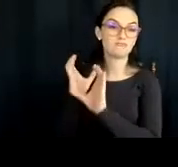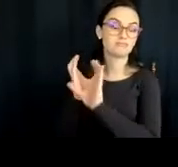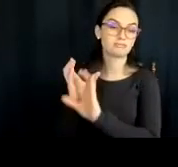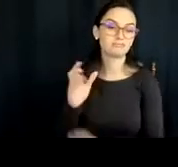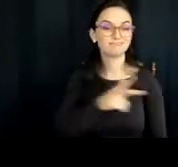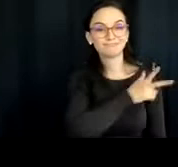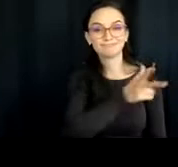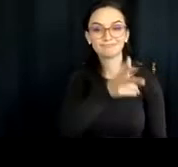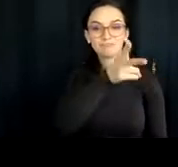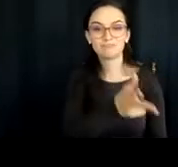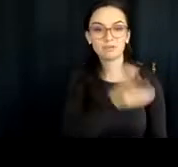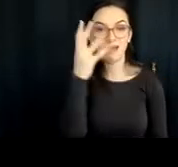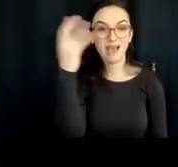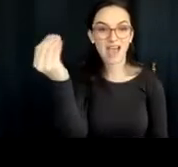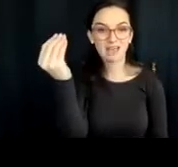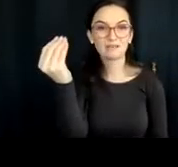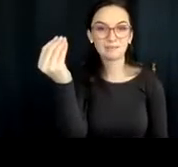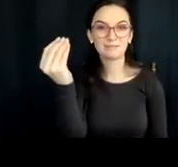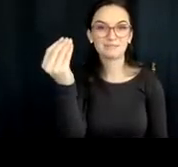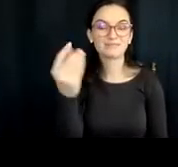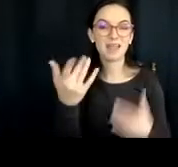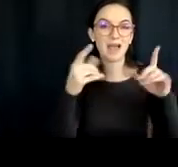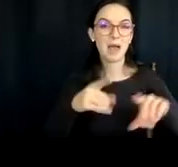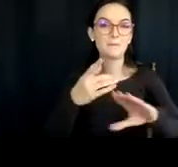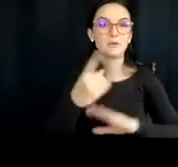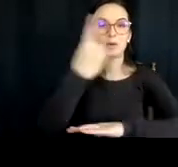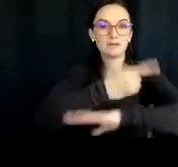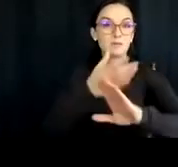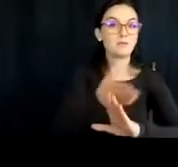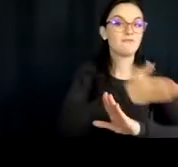stadium in a special area, and they're able to plug in there.